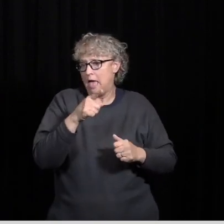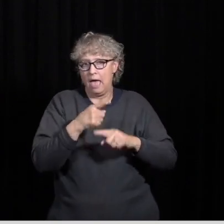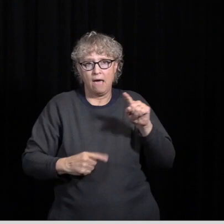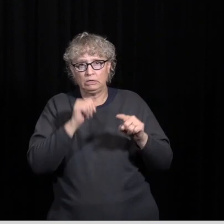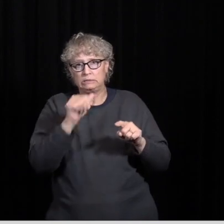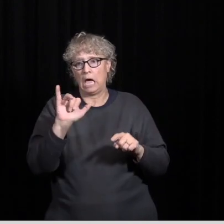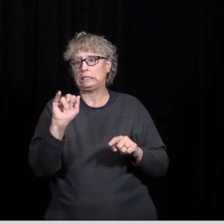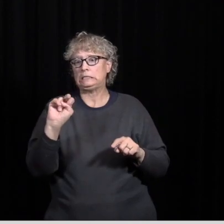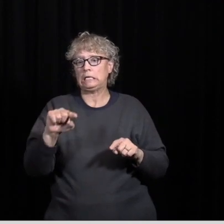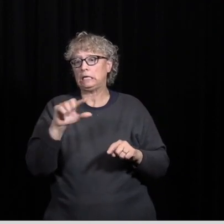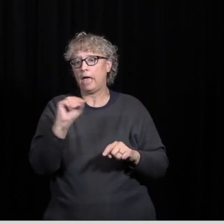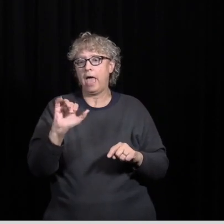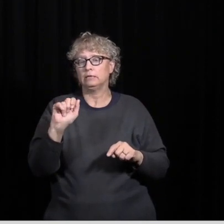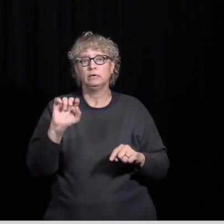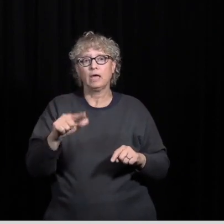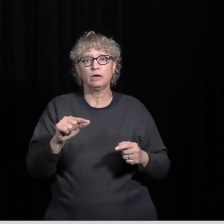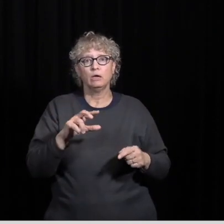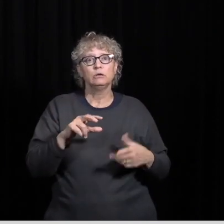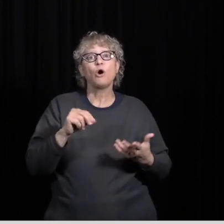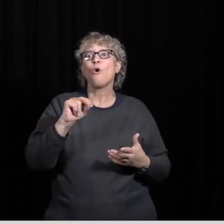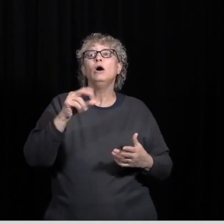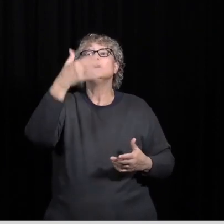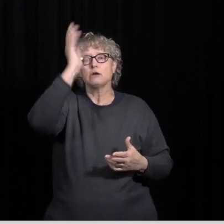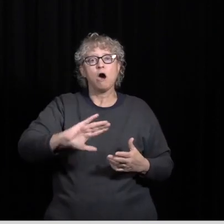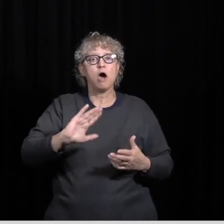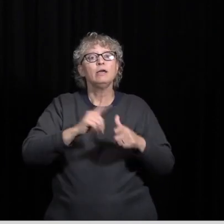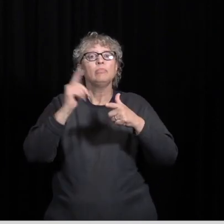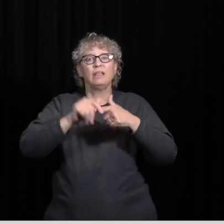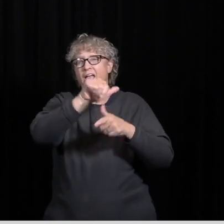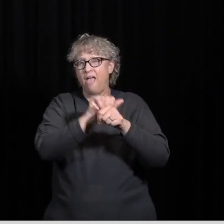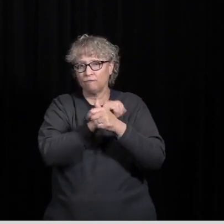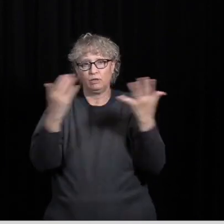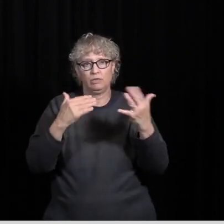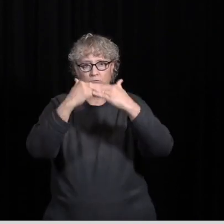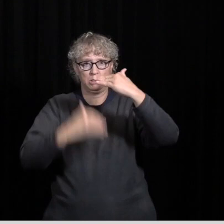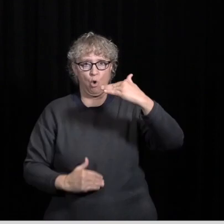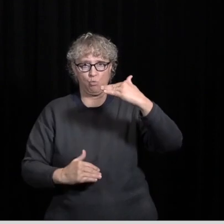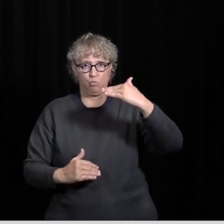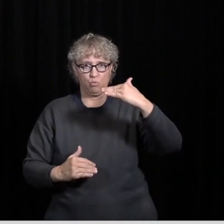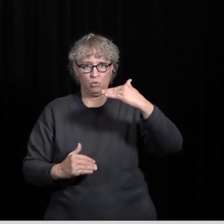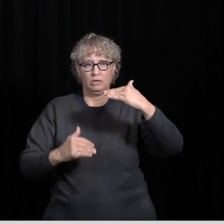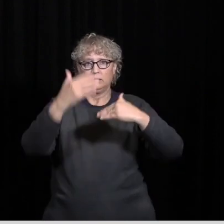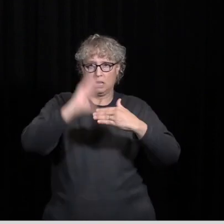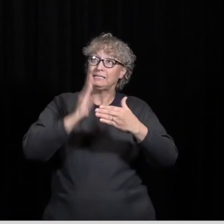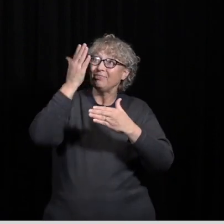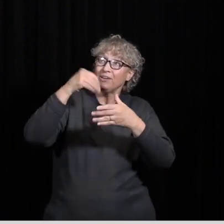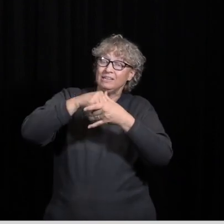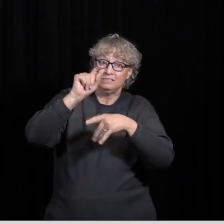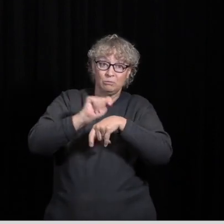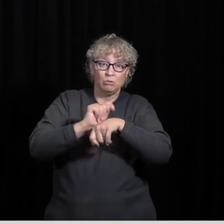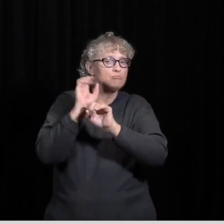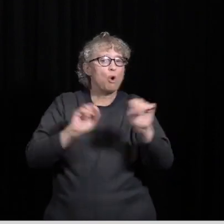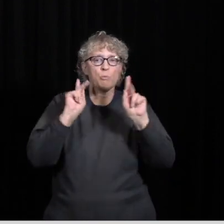yang. It's just, there's just God, and everything else is below God, and God is in his holy temple, and nobody is going to hurt God.